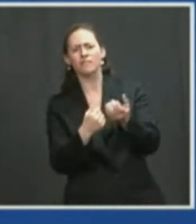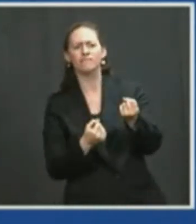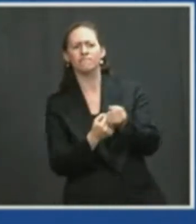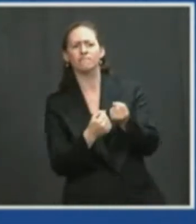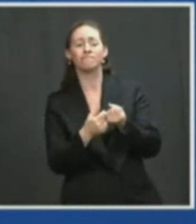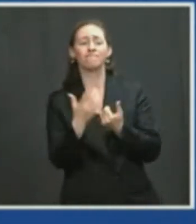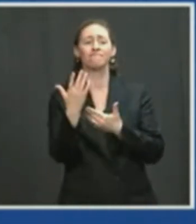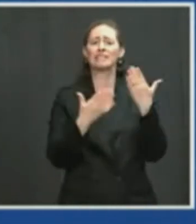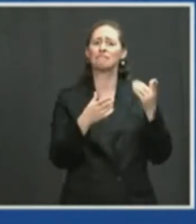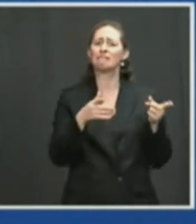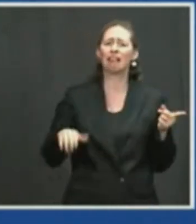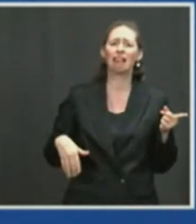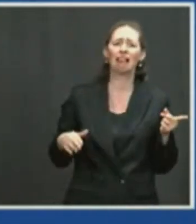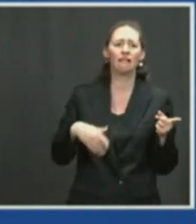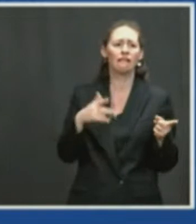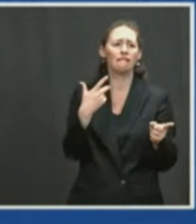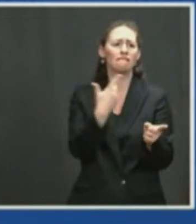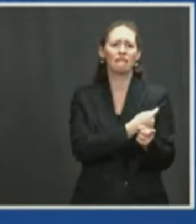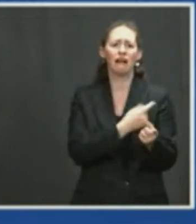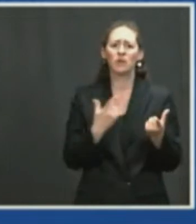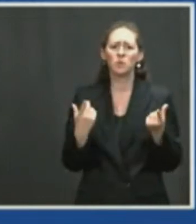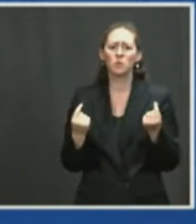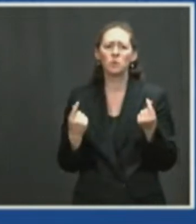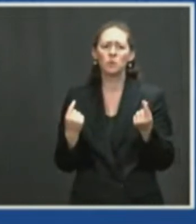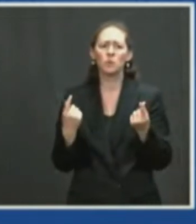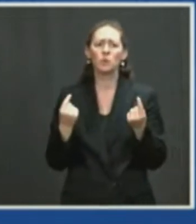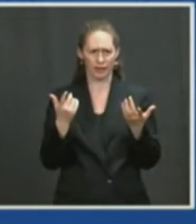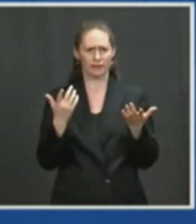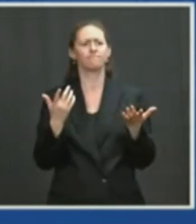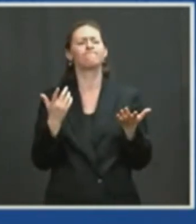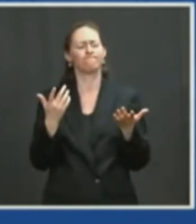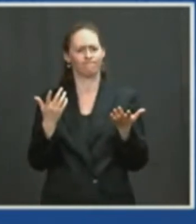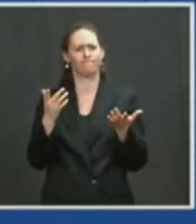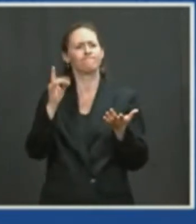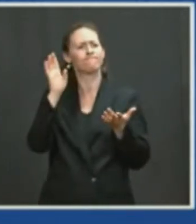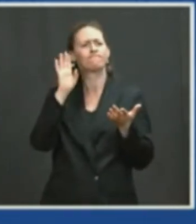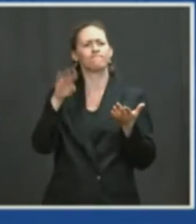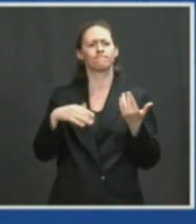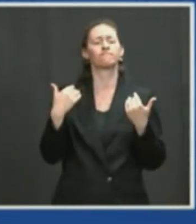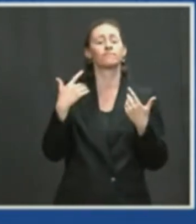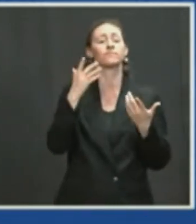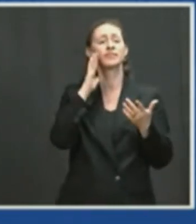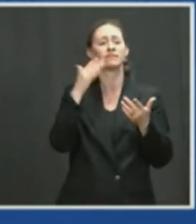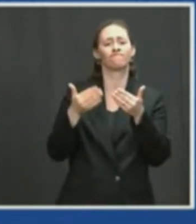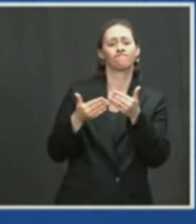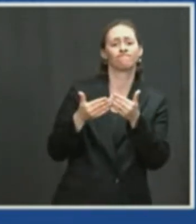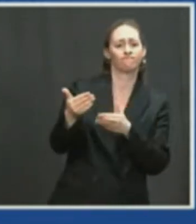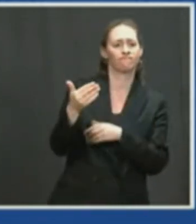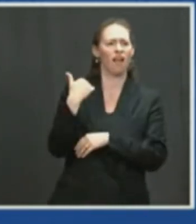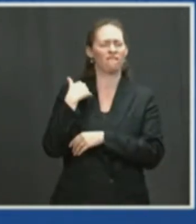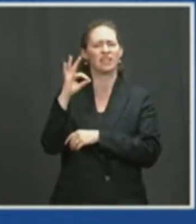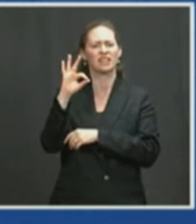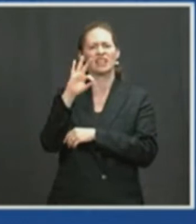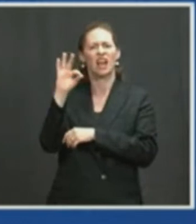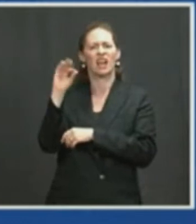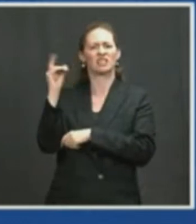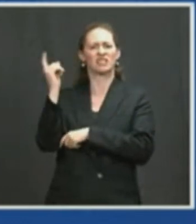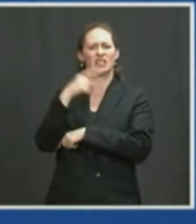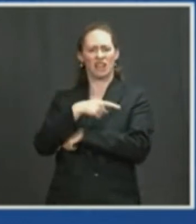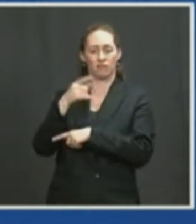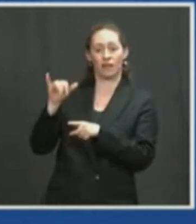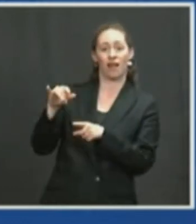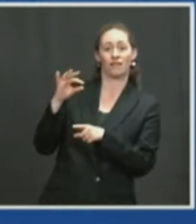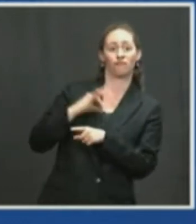90 days. That makes sense, it expires in 90 days. To sum it up, look, COVID cases are down. COVID deaths are